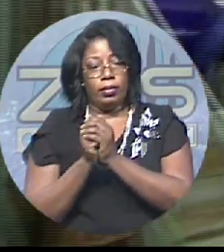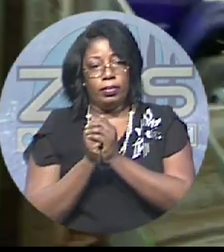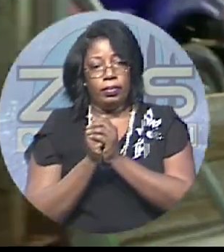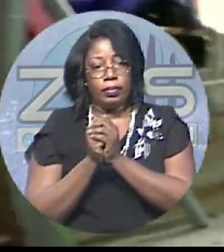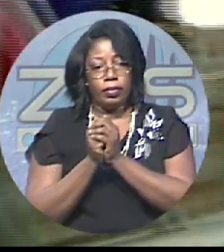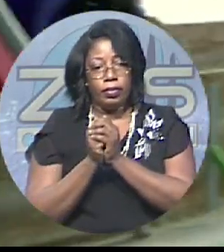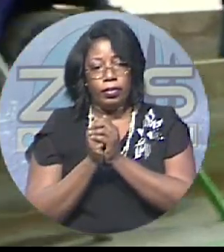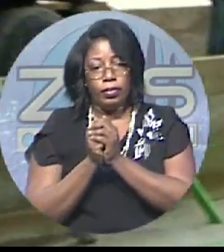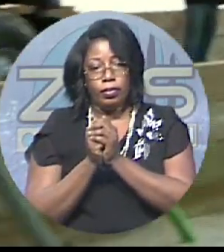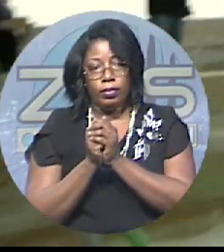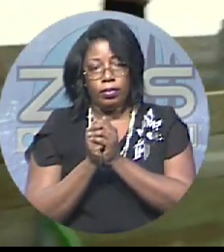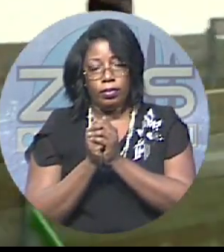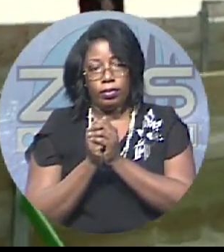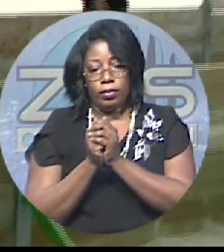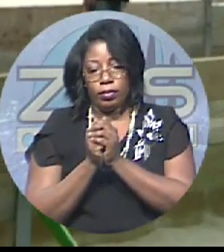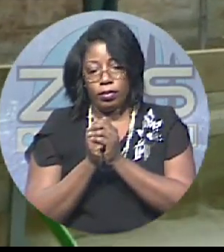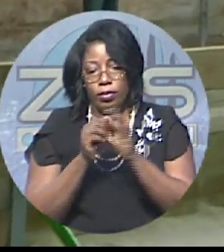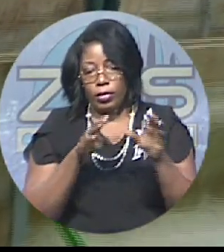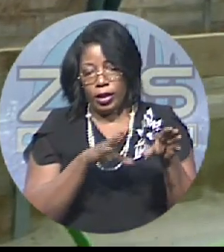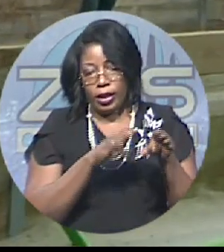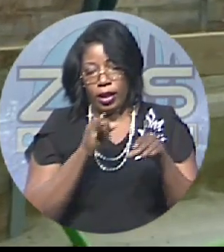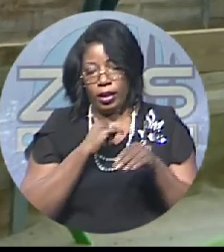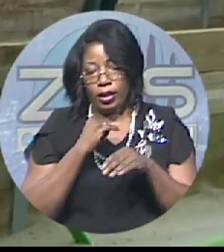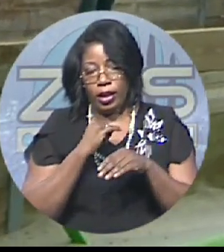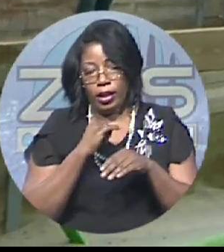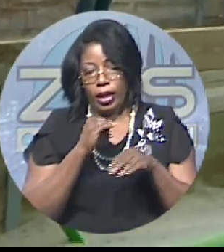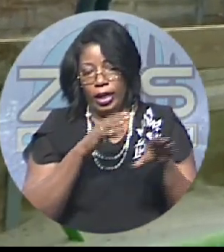Julian, I left now, 9 o'clock.